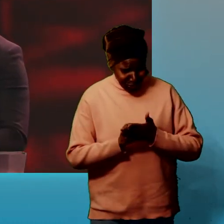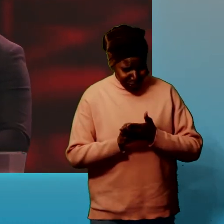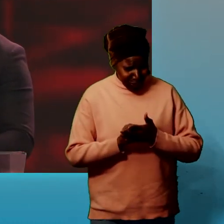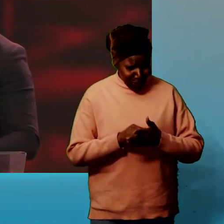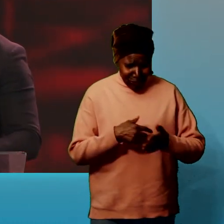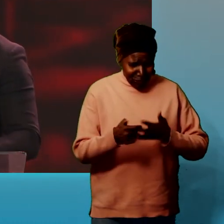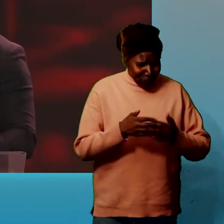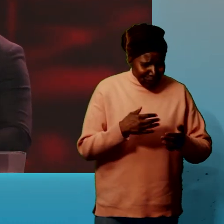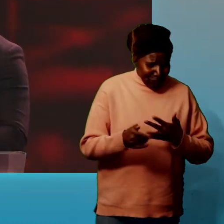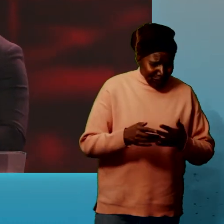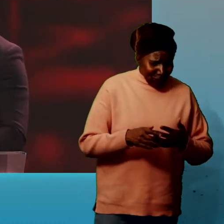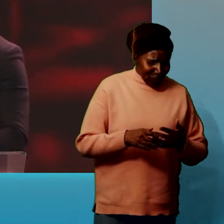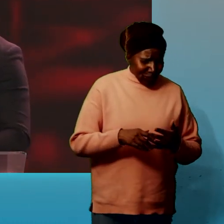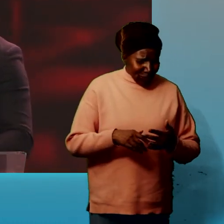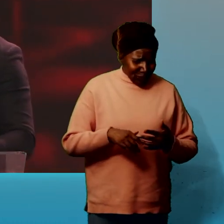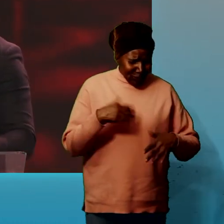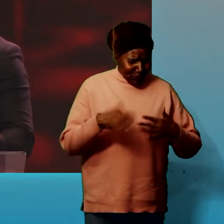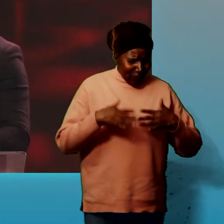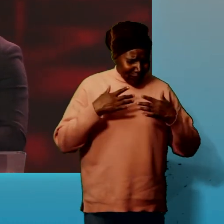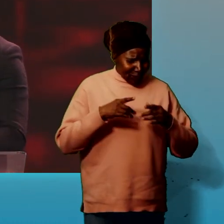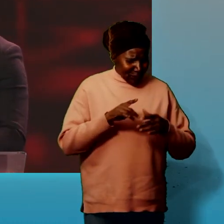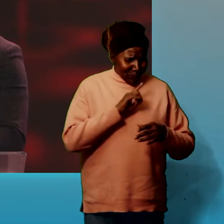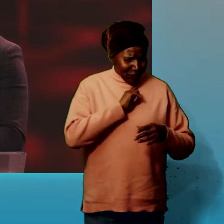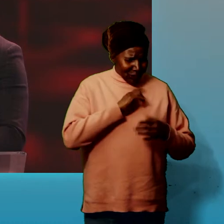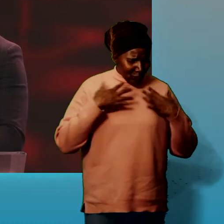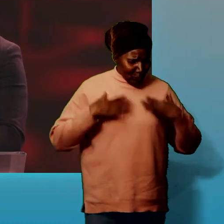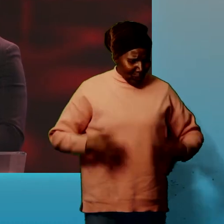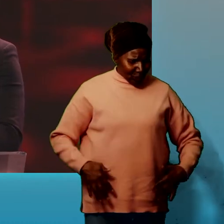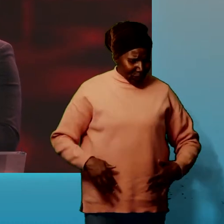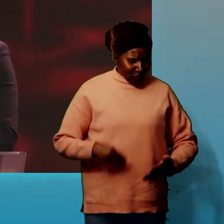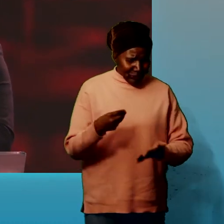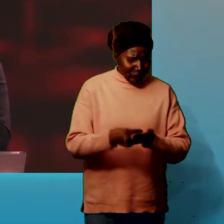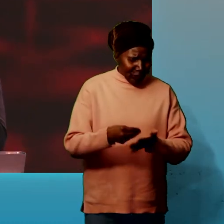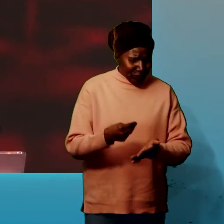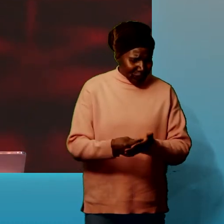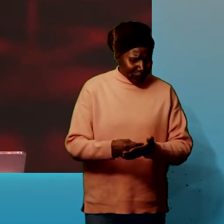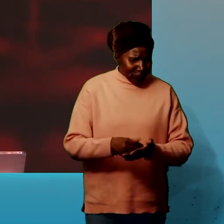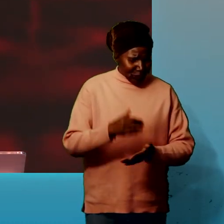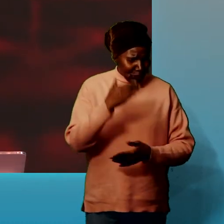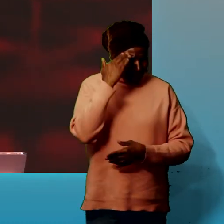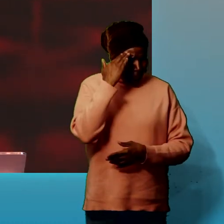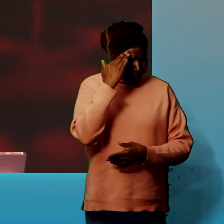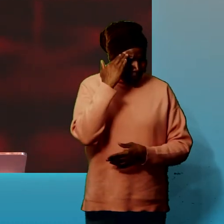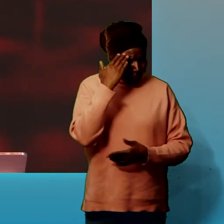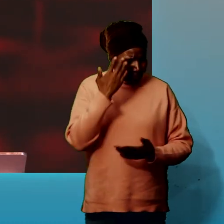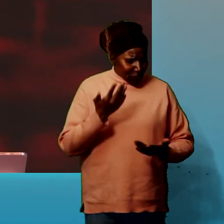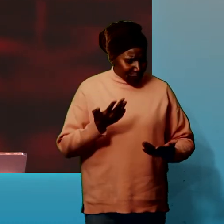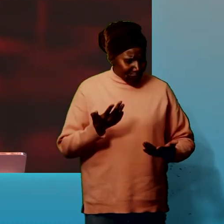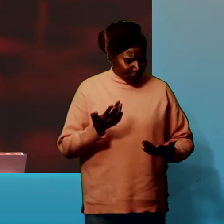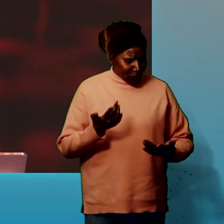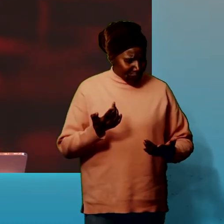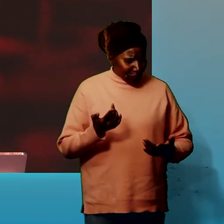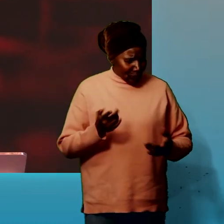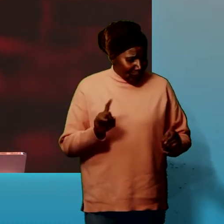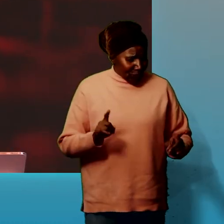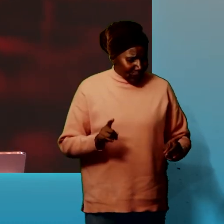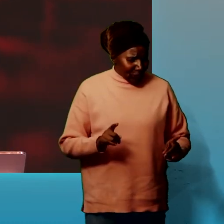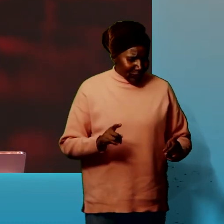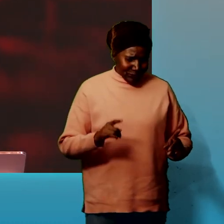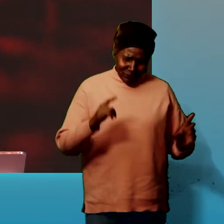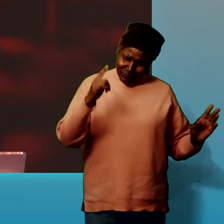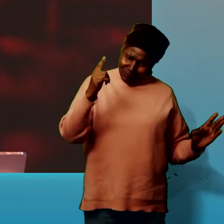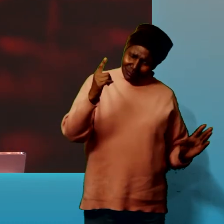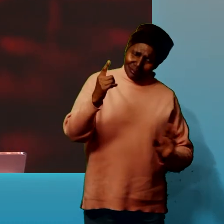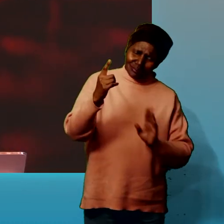finances, brokenness in your family, brokenness in your mind. But you can come to Jesus right where you are and